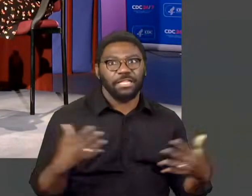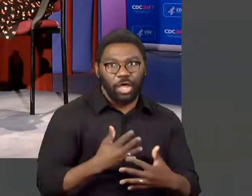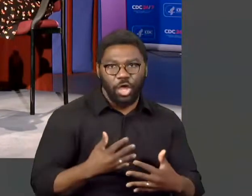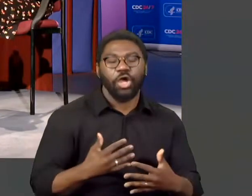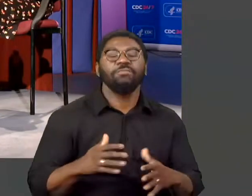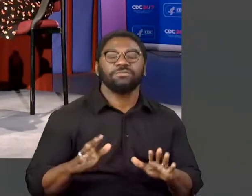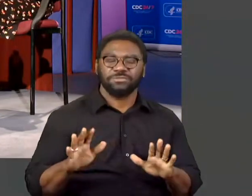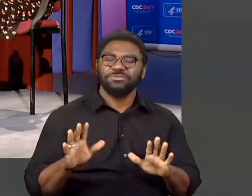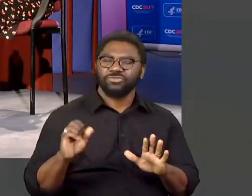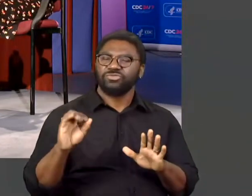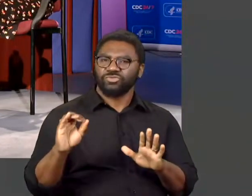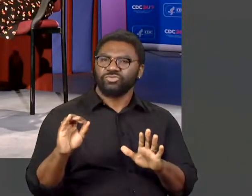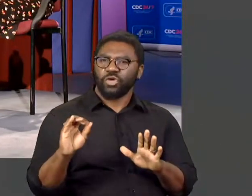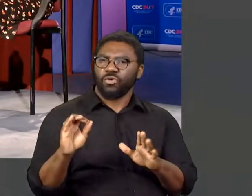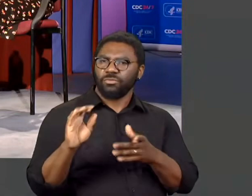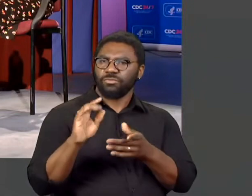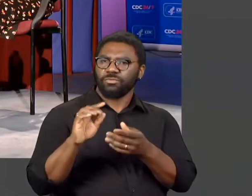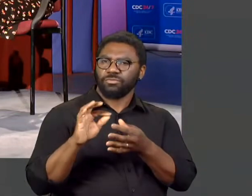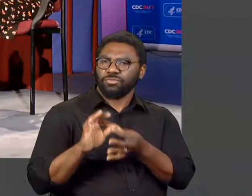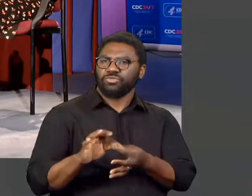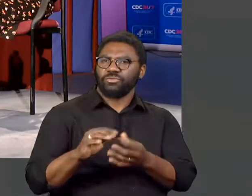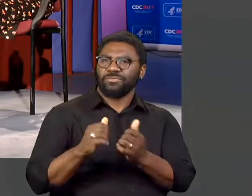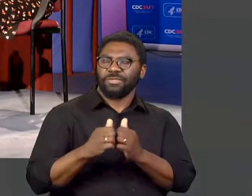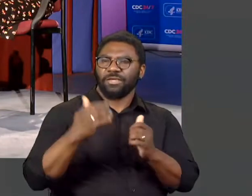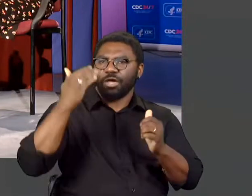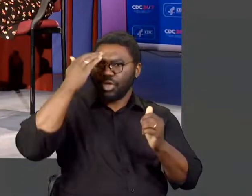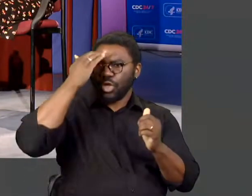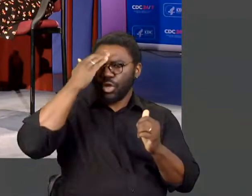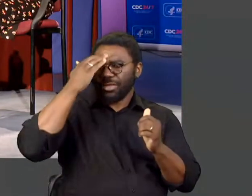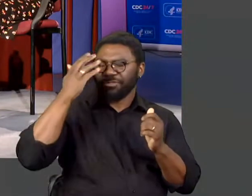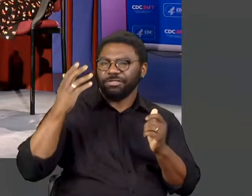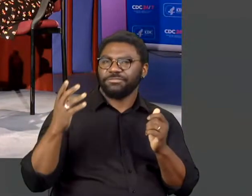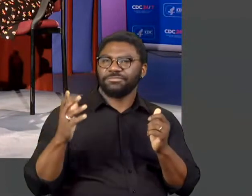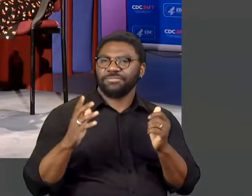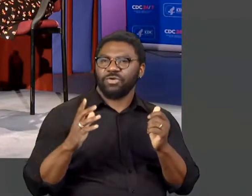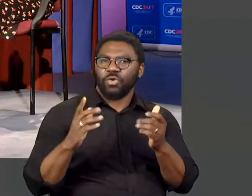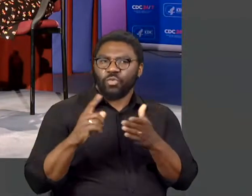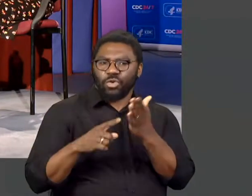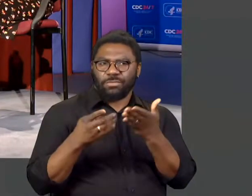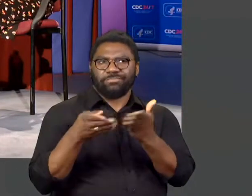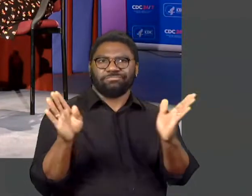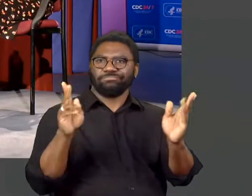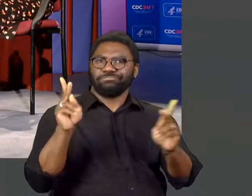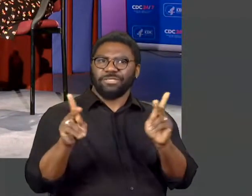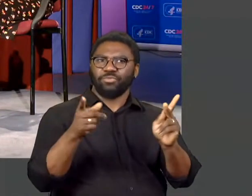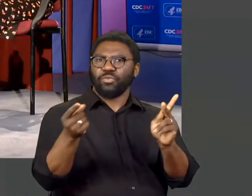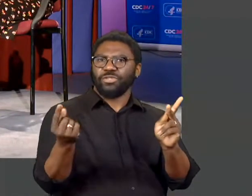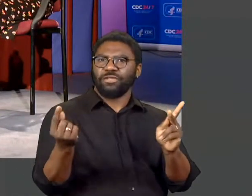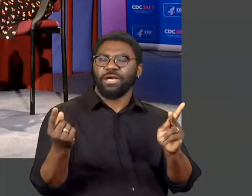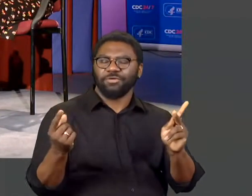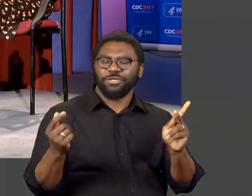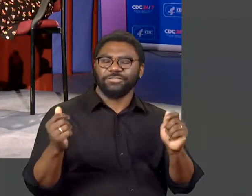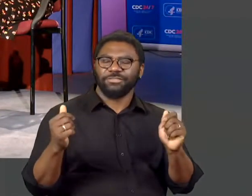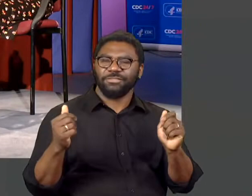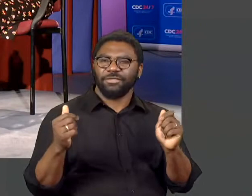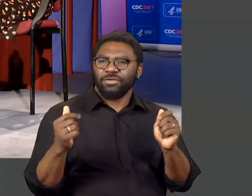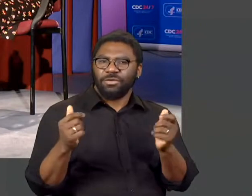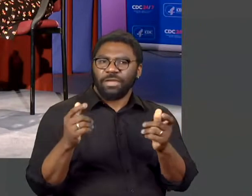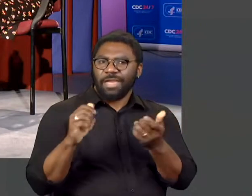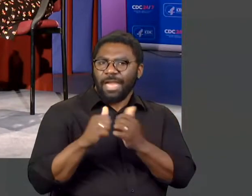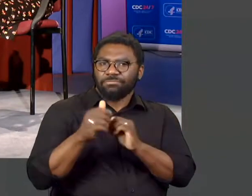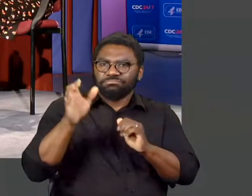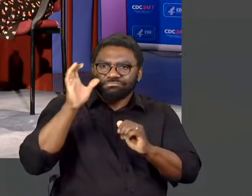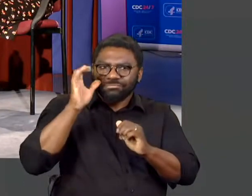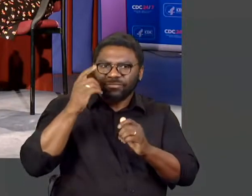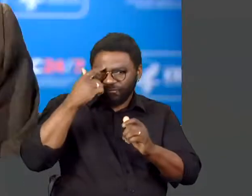is, in terms of being alert, what should the general public be doing right now with regard to listening for